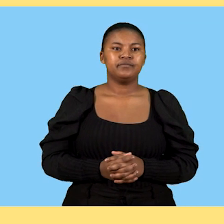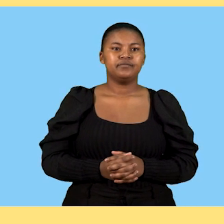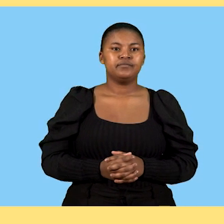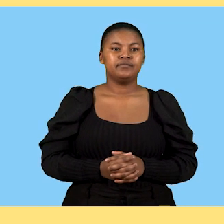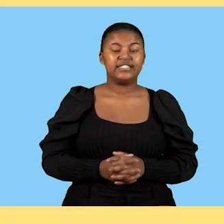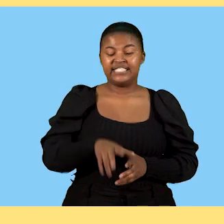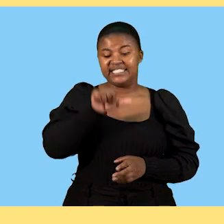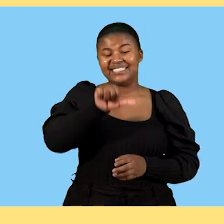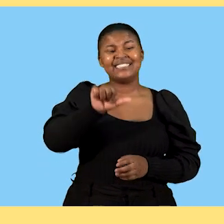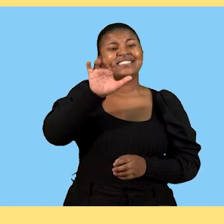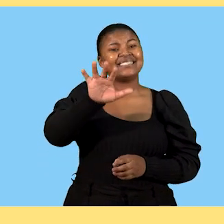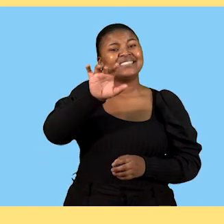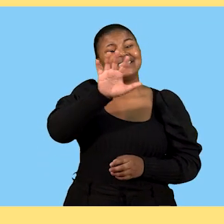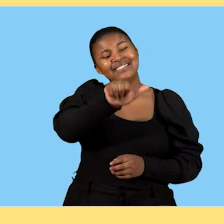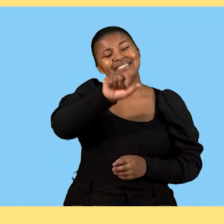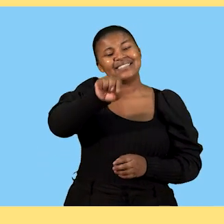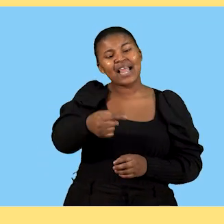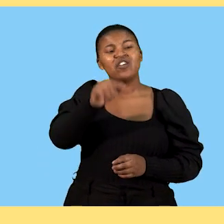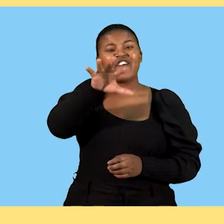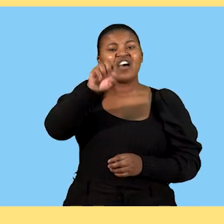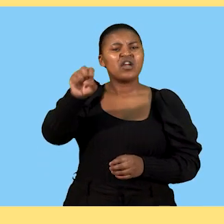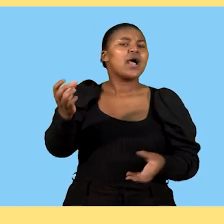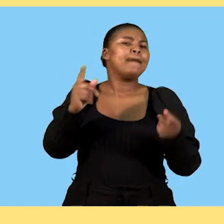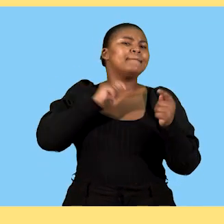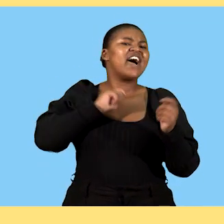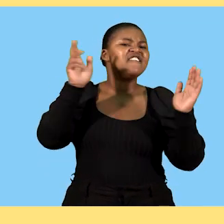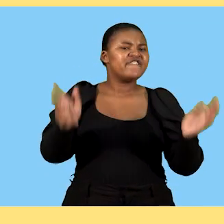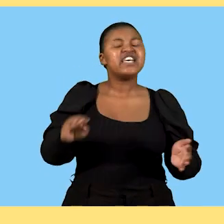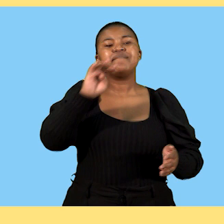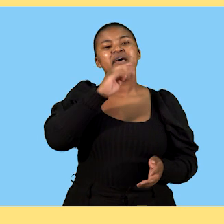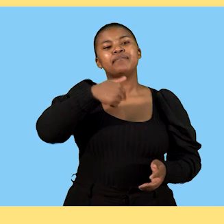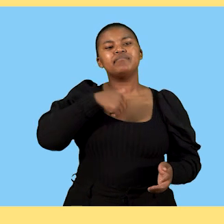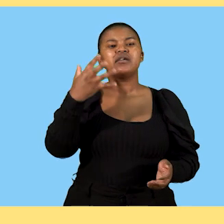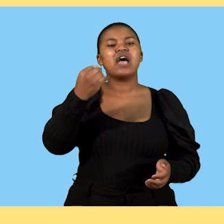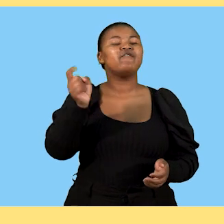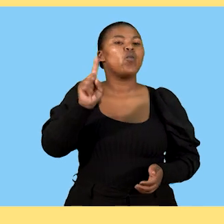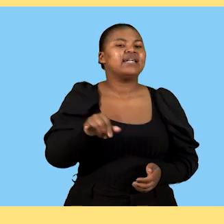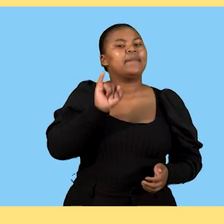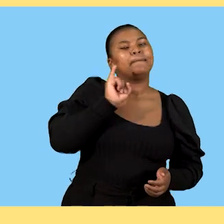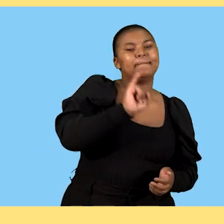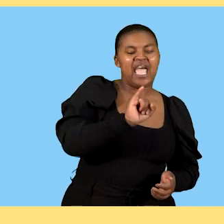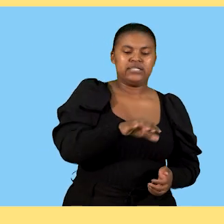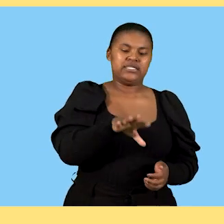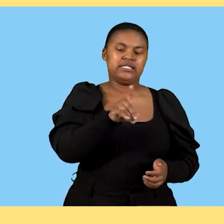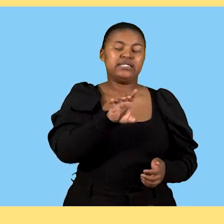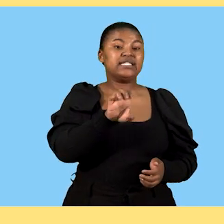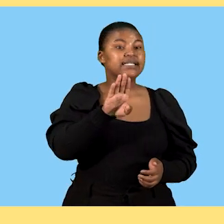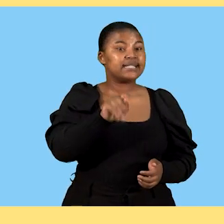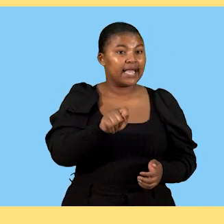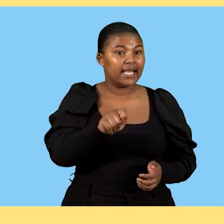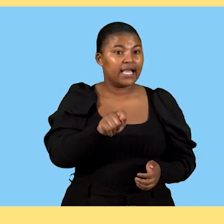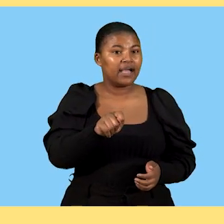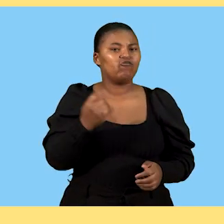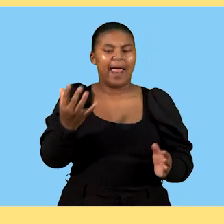And an amount of 6,500 has been received. So I'll come here and I'm going to have my bad